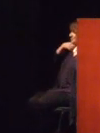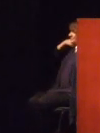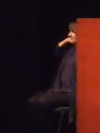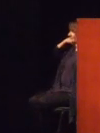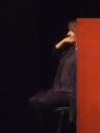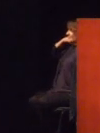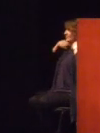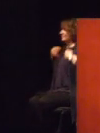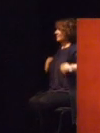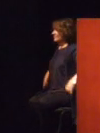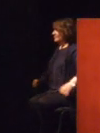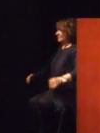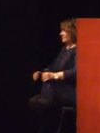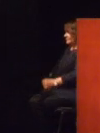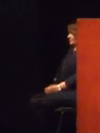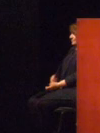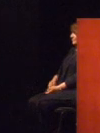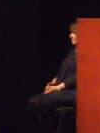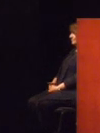Thank you, Dr. Smith.